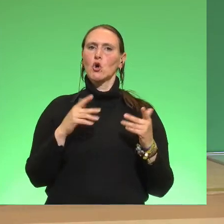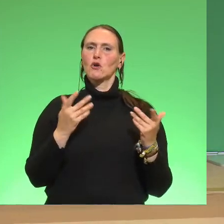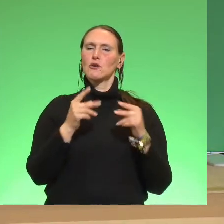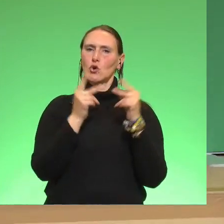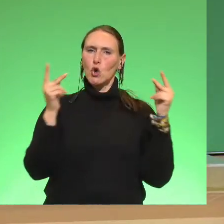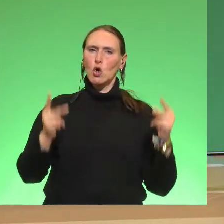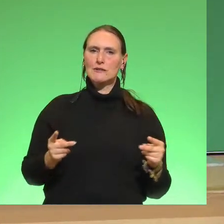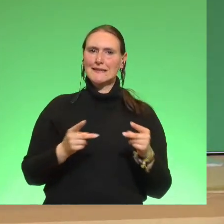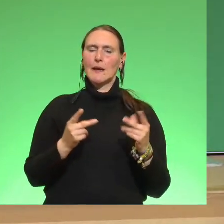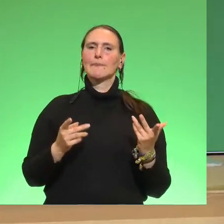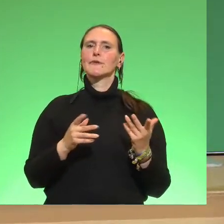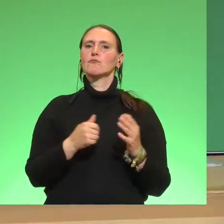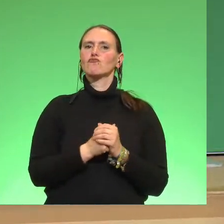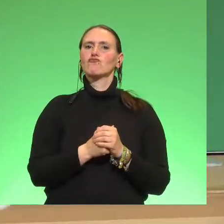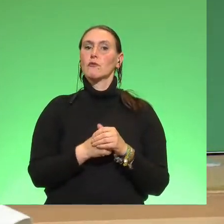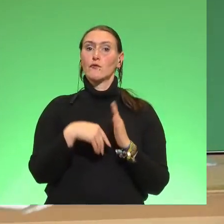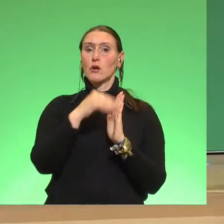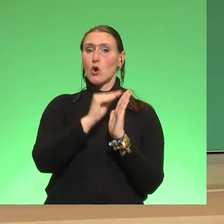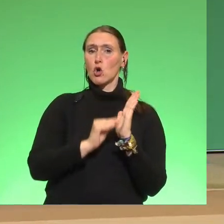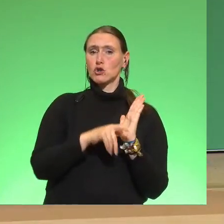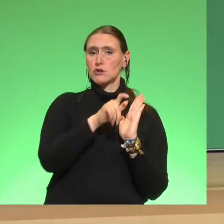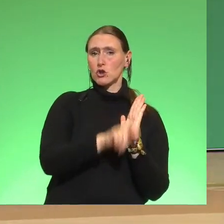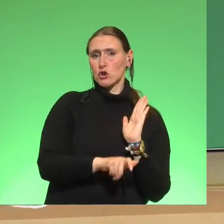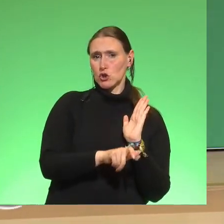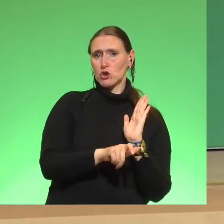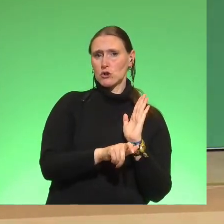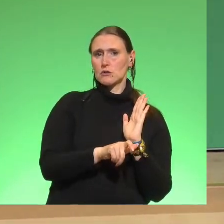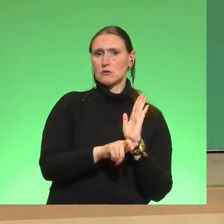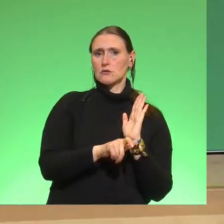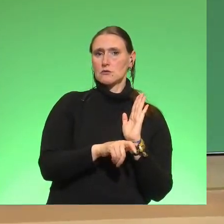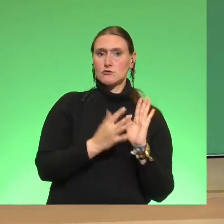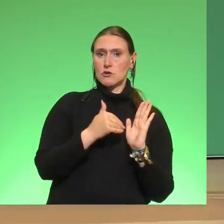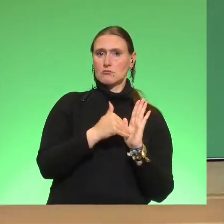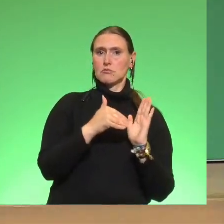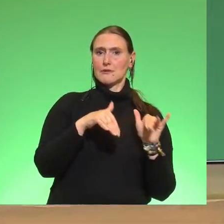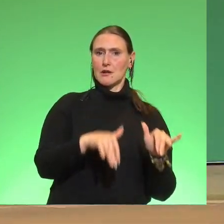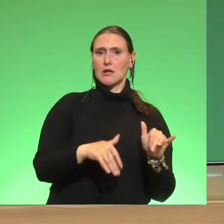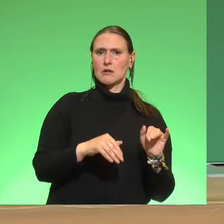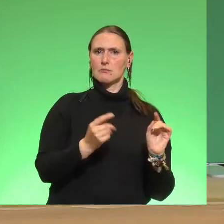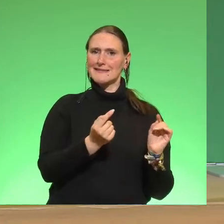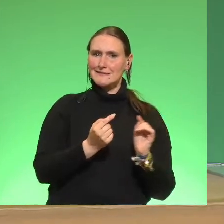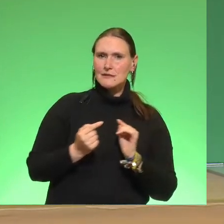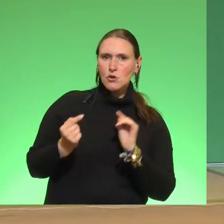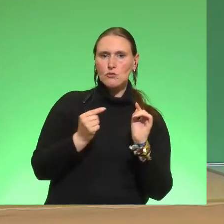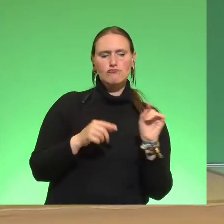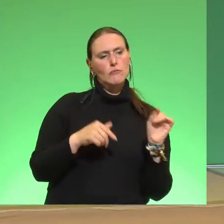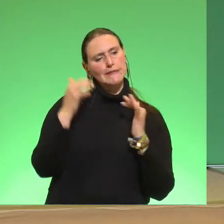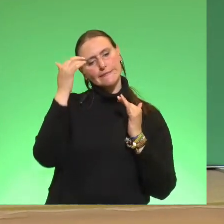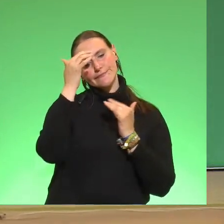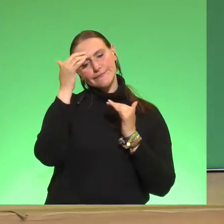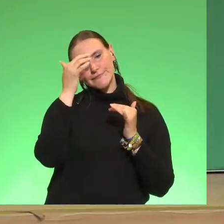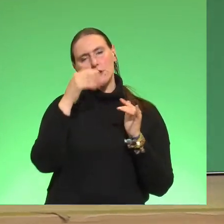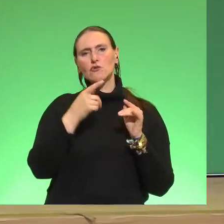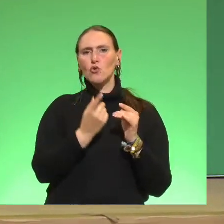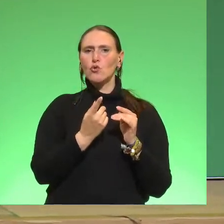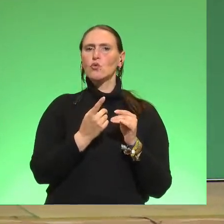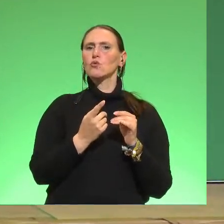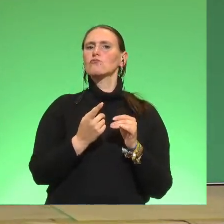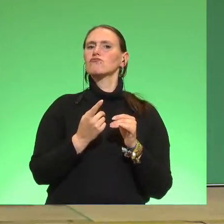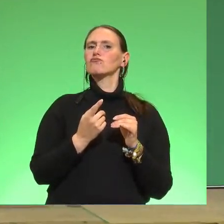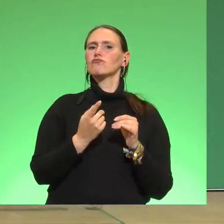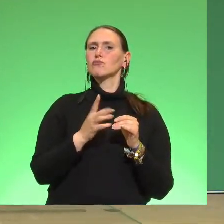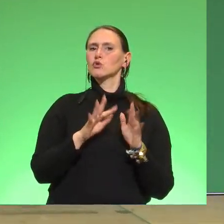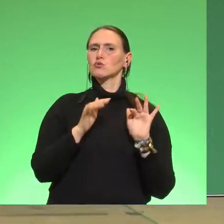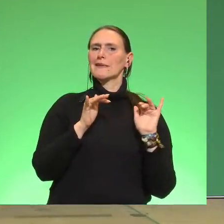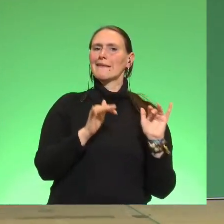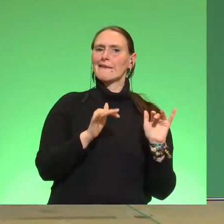is detached from its author, a concept, a way of thinking, a discursive way of thinking that becomes currency, something that